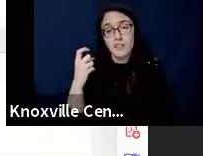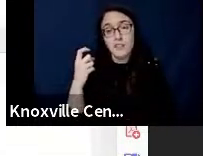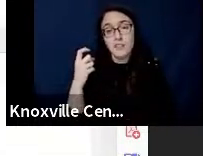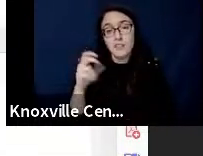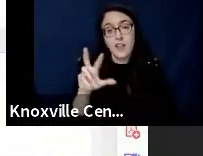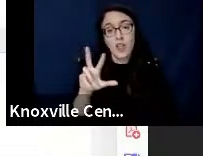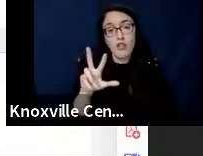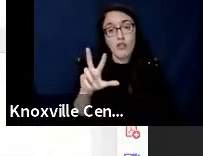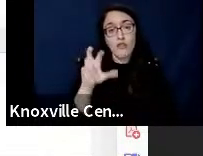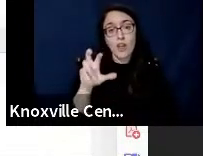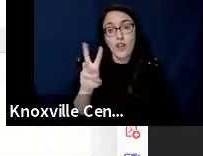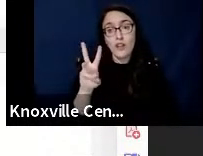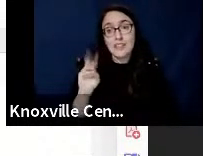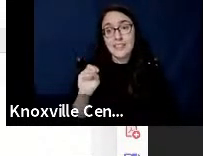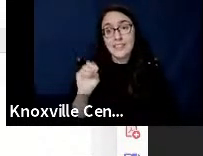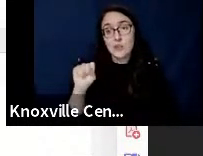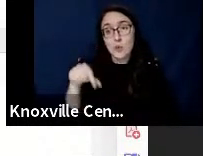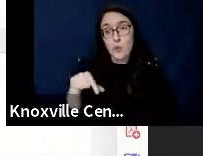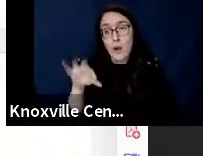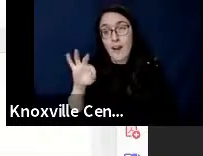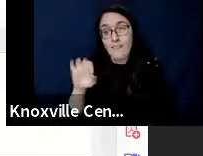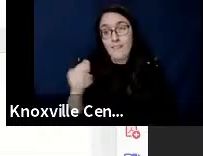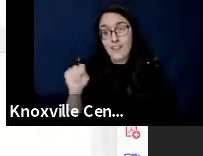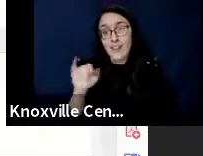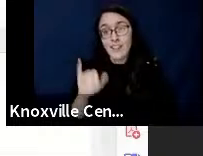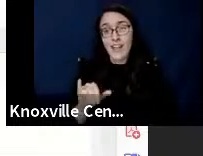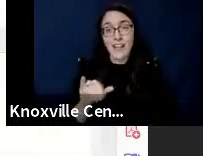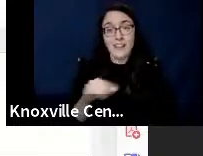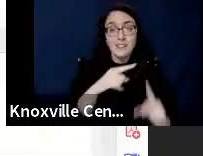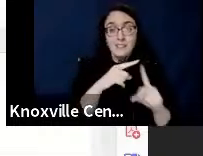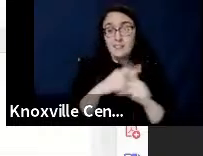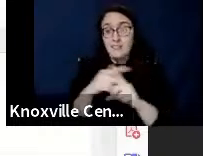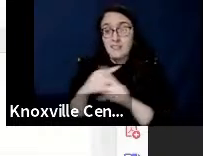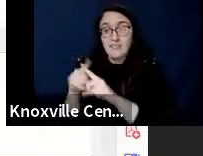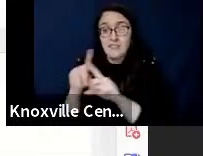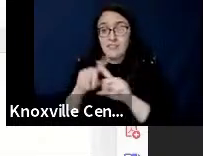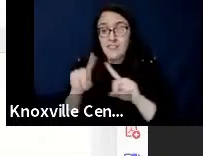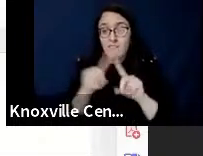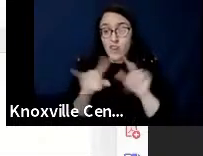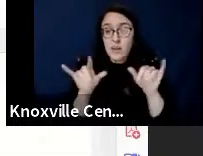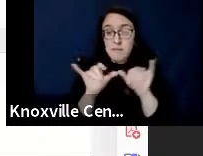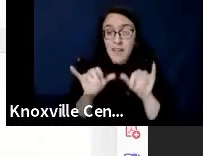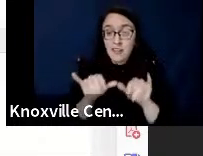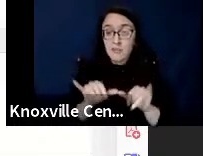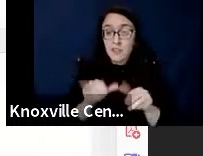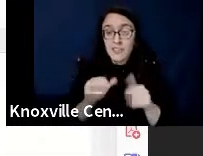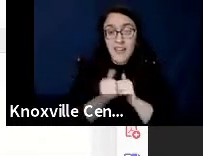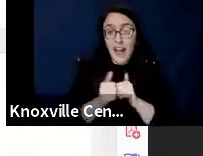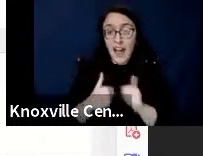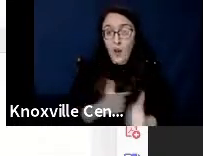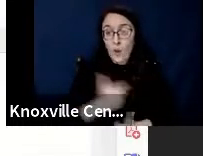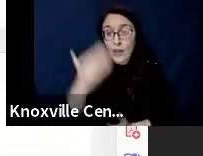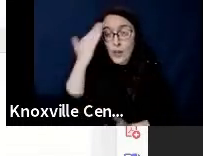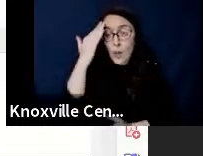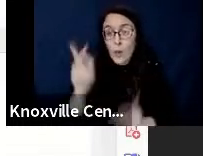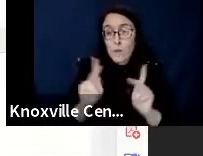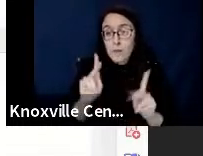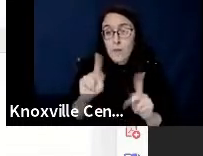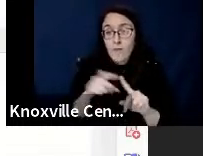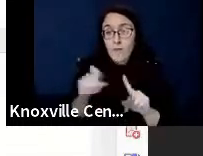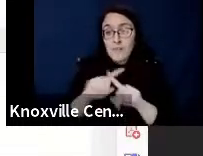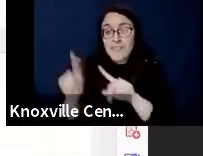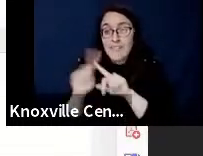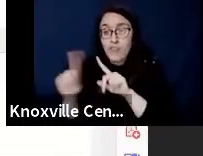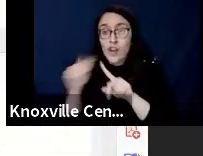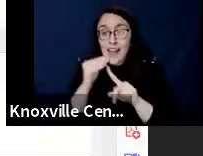360 square feet, it's 9 by 40 feet, it's 12 by 30 feet. It's all these different measurements. How do we know that people are from different households? How do we